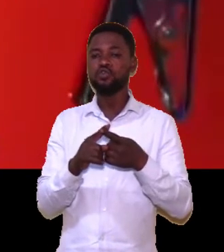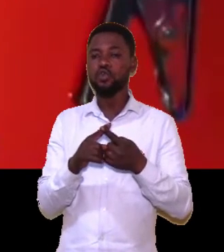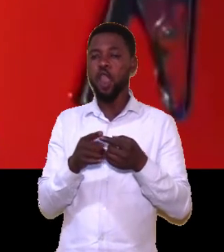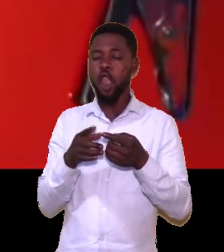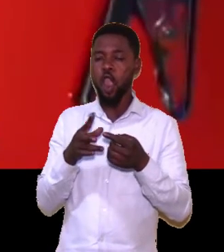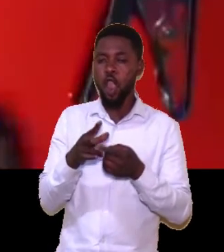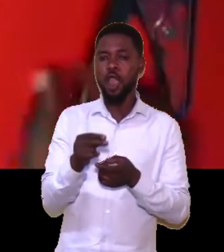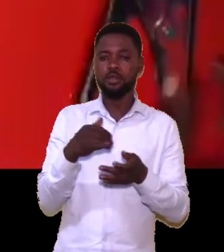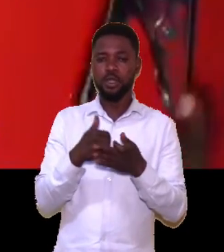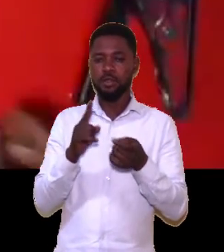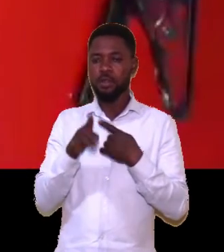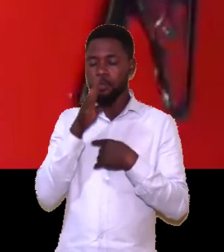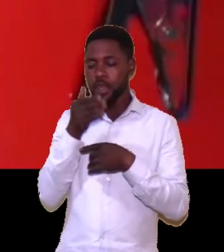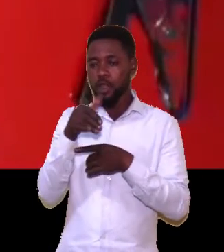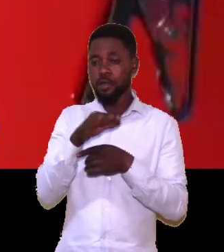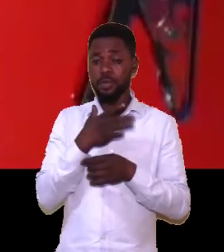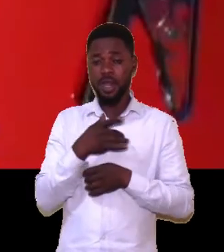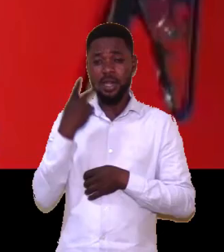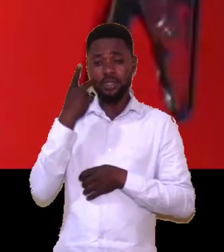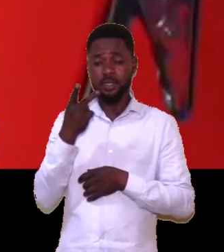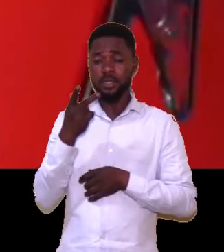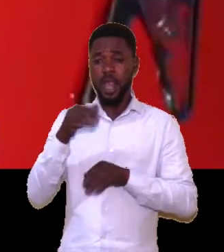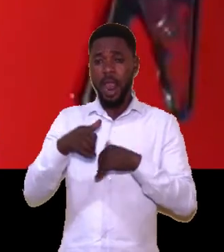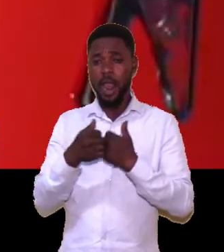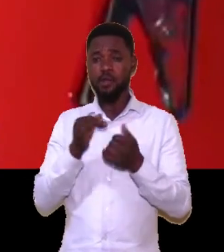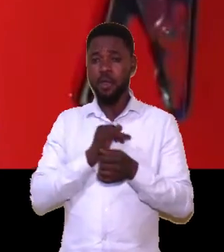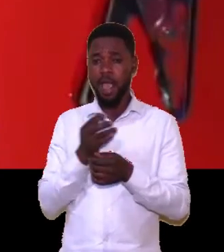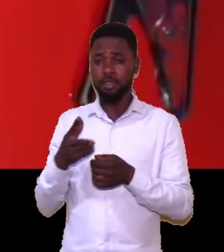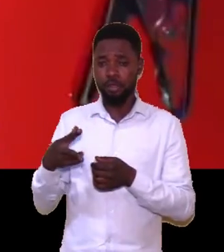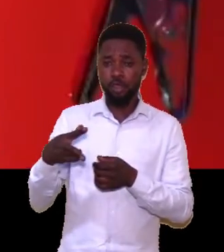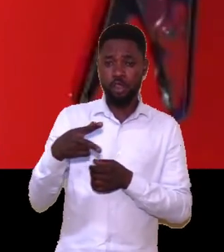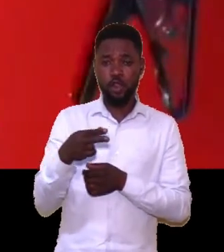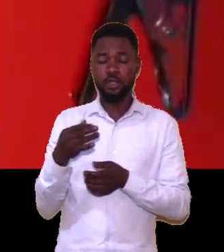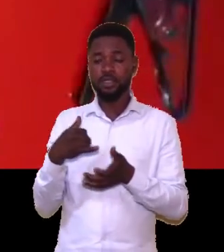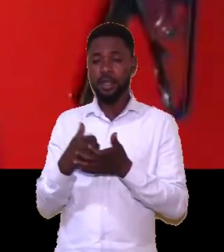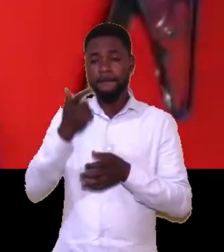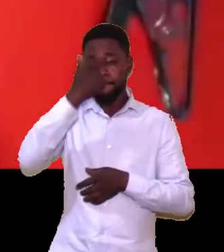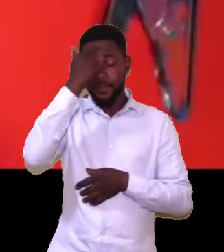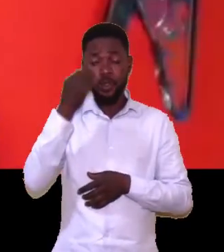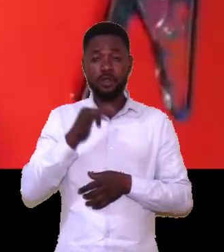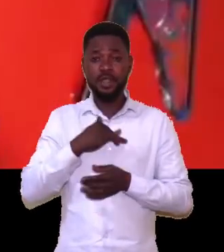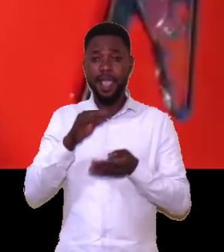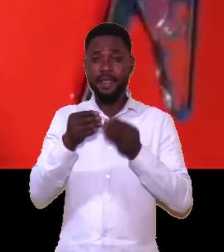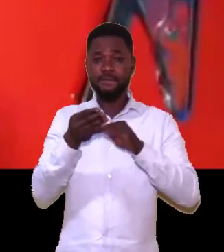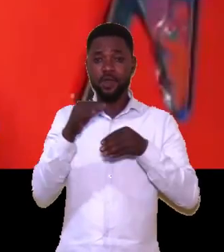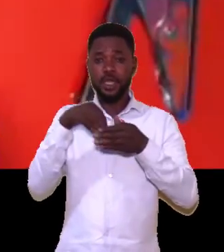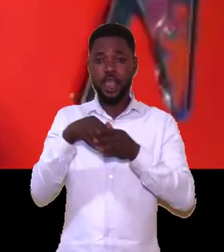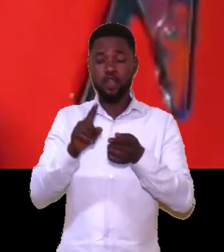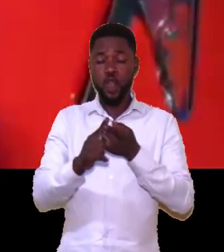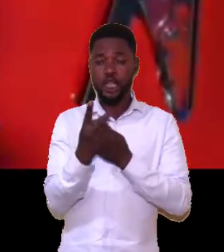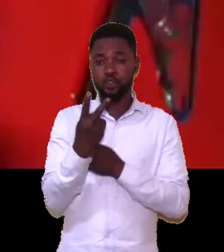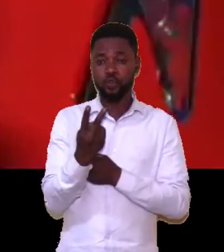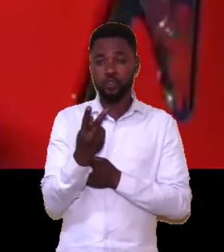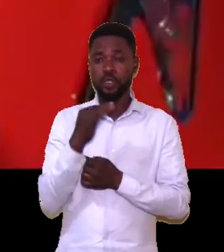Going to cut it to be curved. So look at how I cut this now. Because I fold it